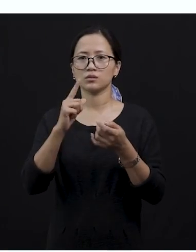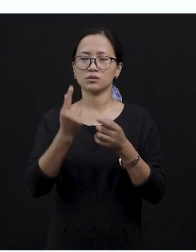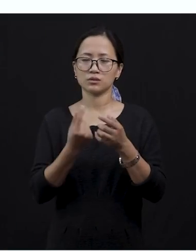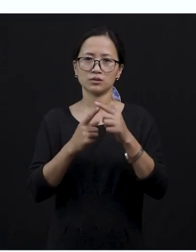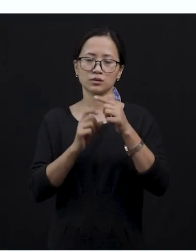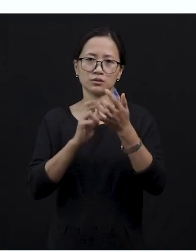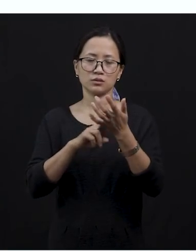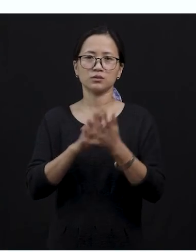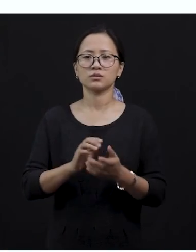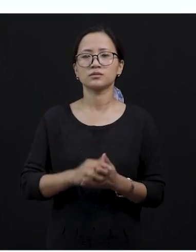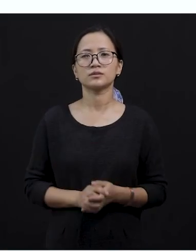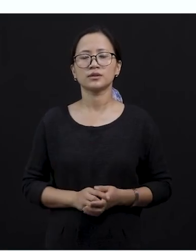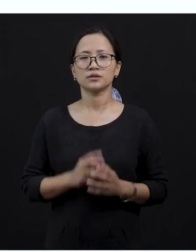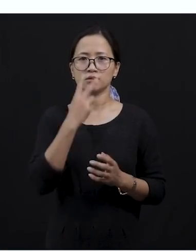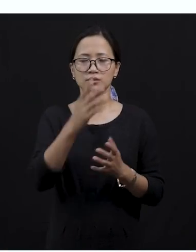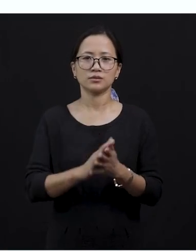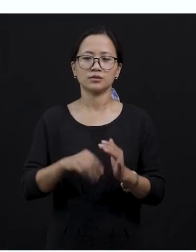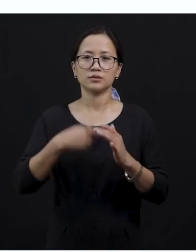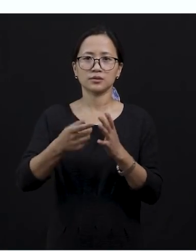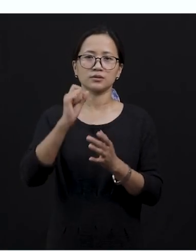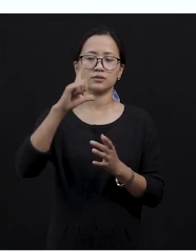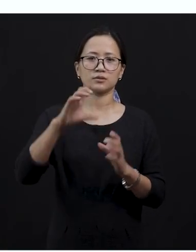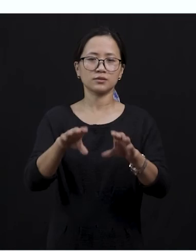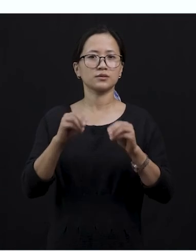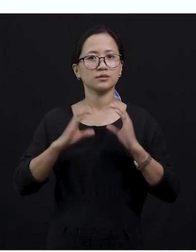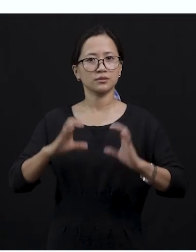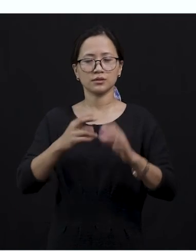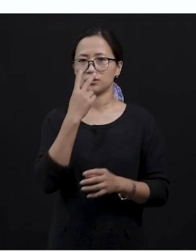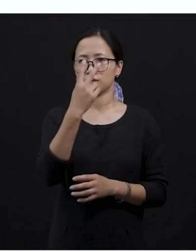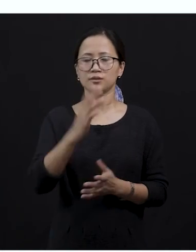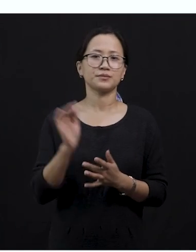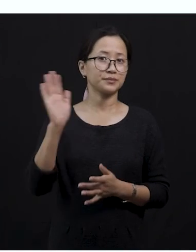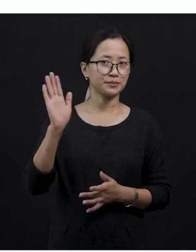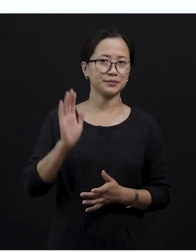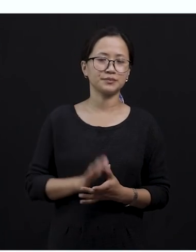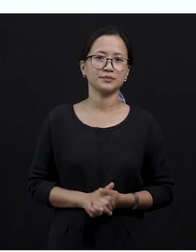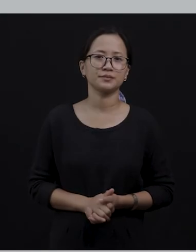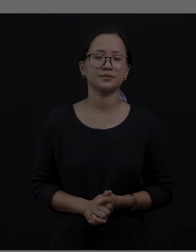And until the next class, children, you take care and see you. Bye-bye.